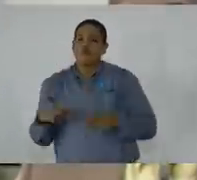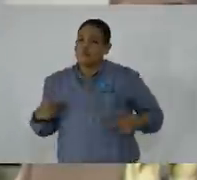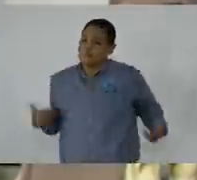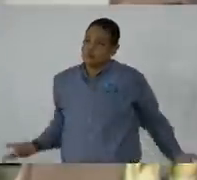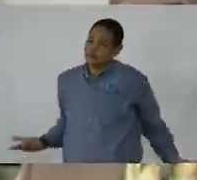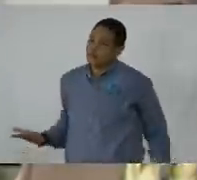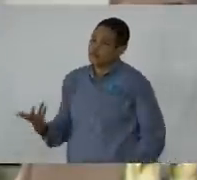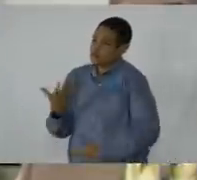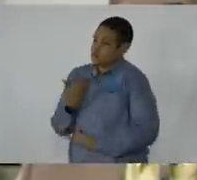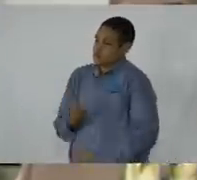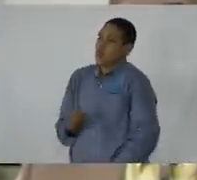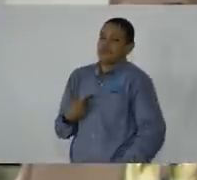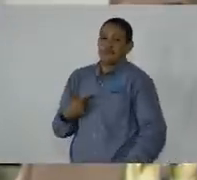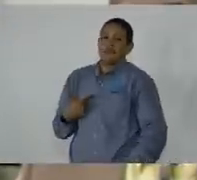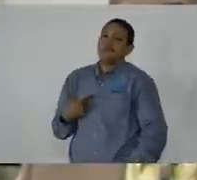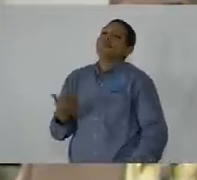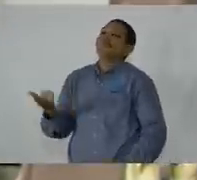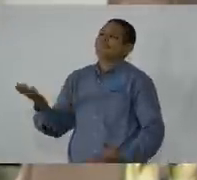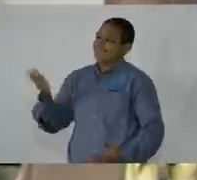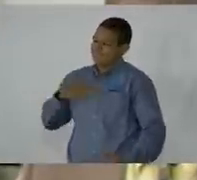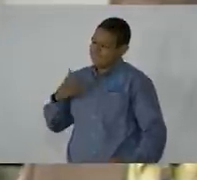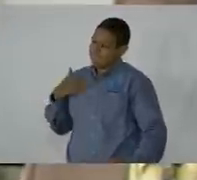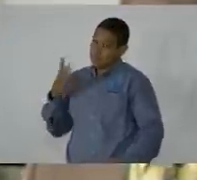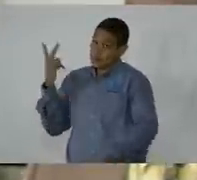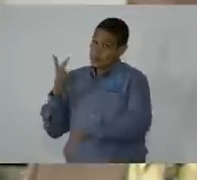who placed their trust and confidence in me